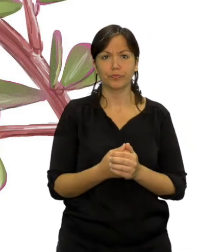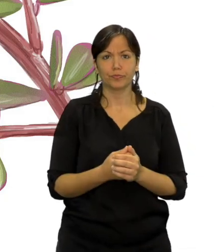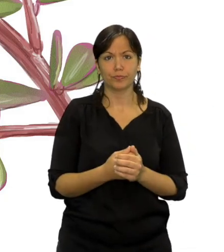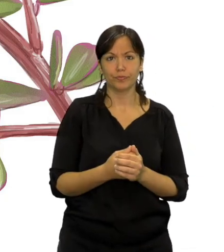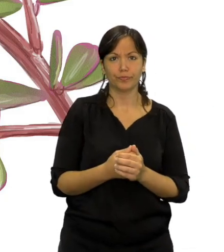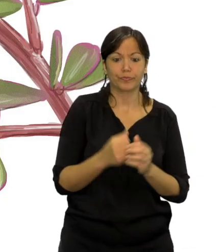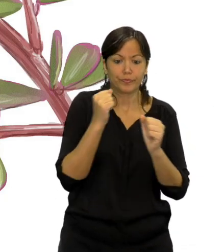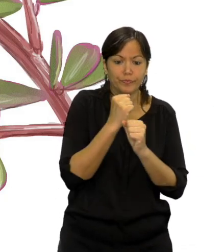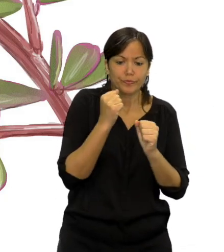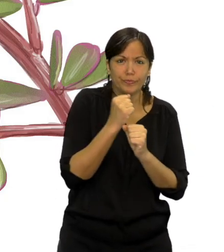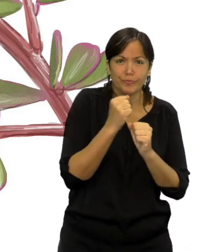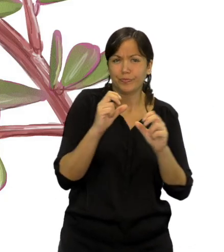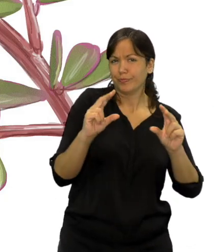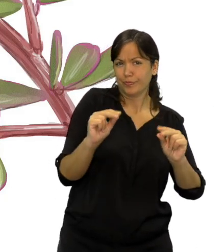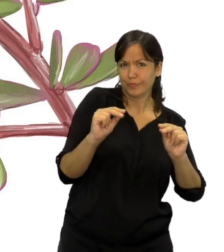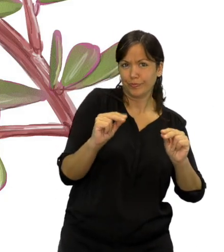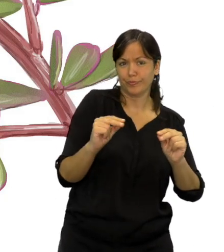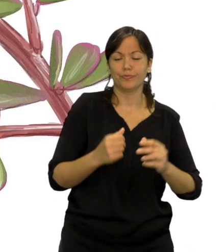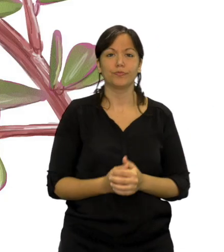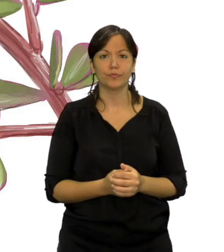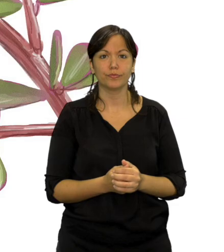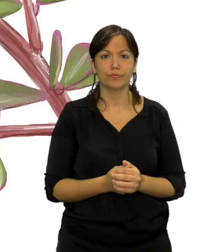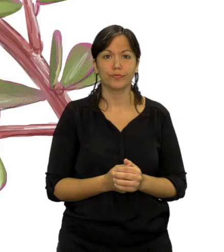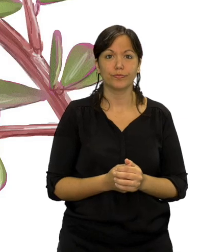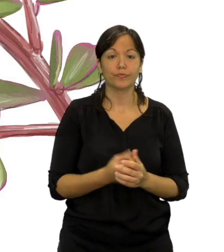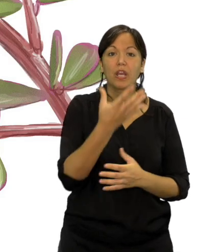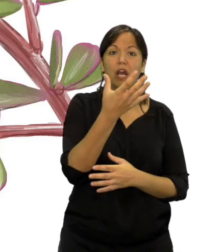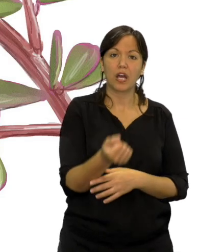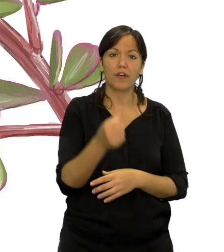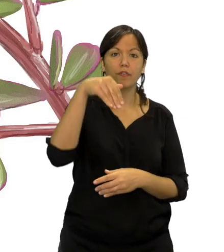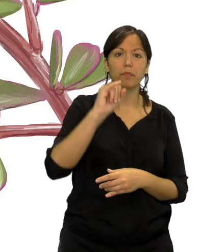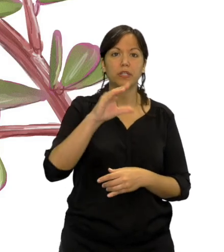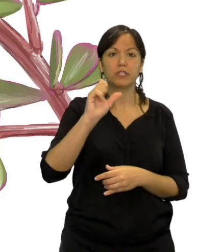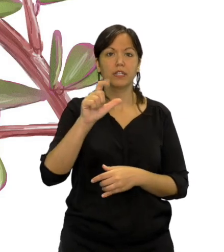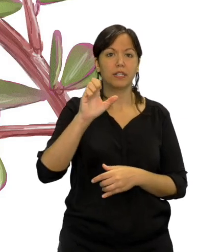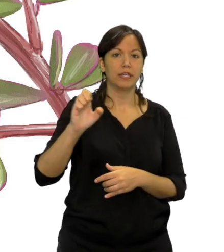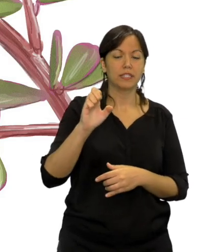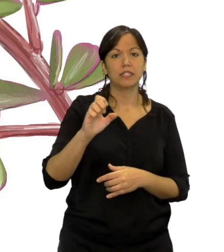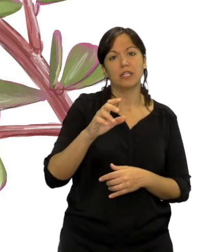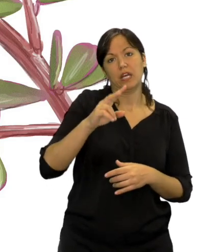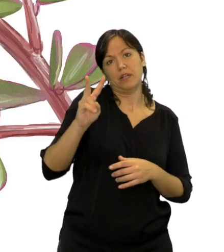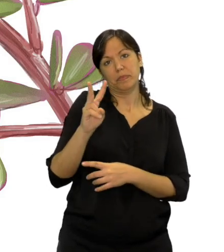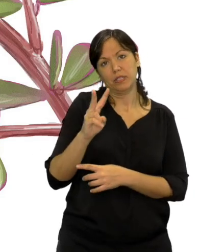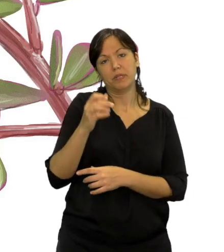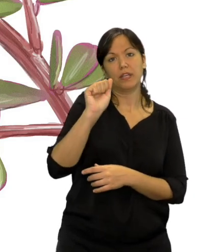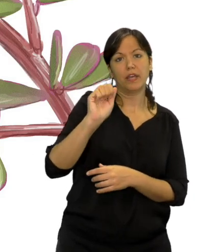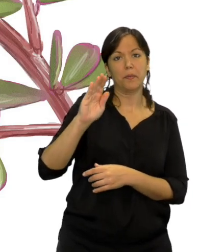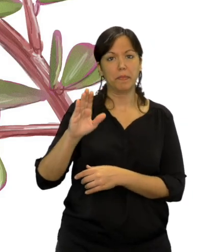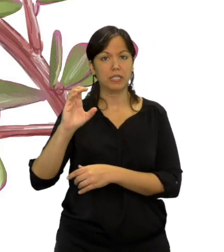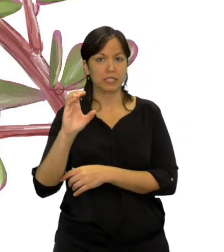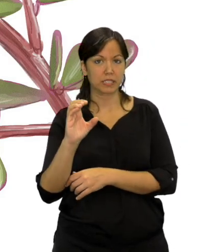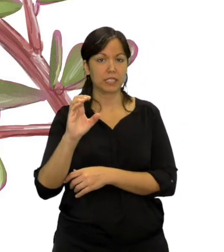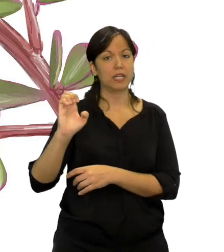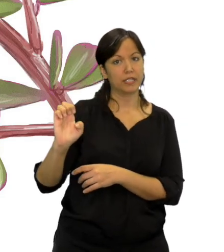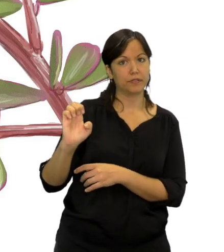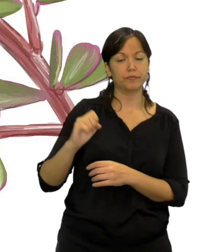walls. It loves heat and cannot tolerate cold temperatures. It contains mucilage and is rich in vitamins A,